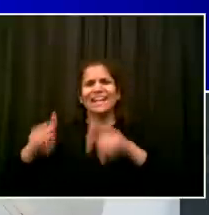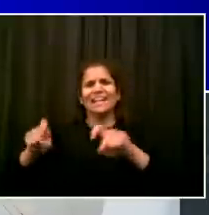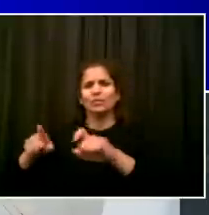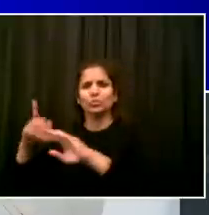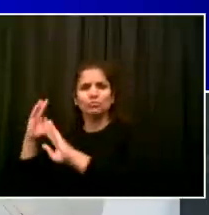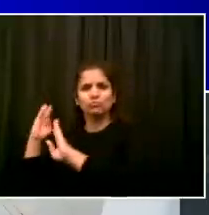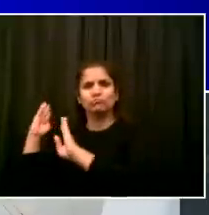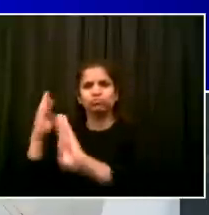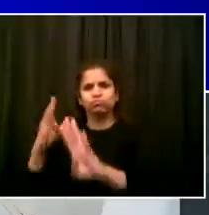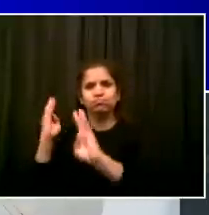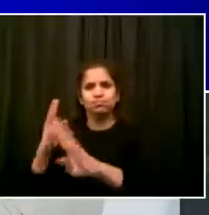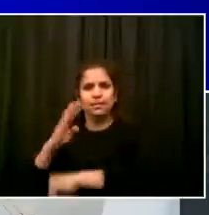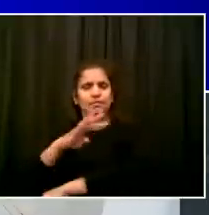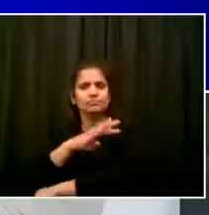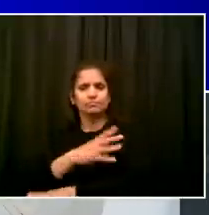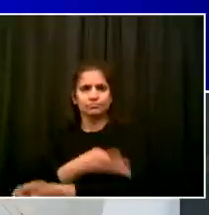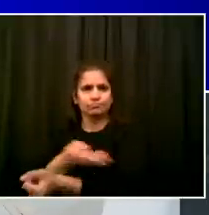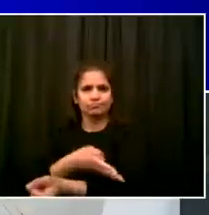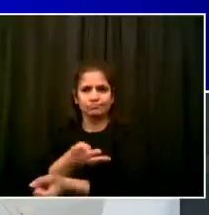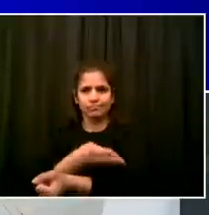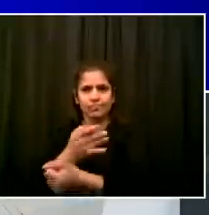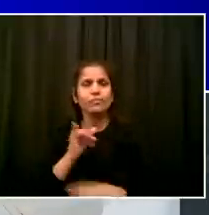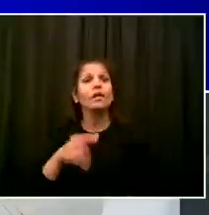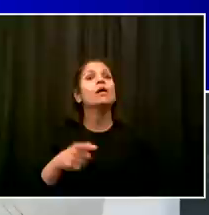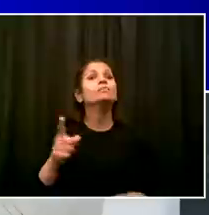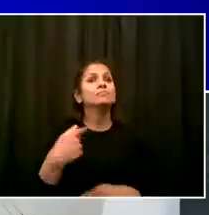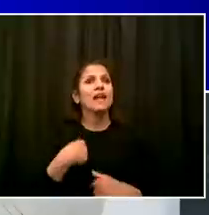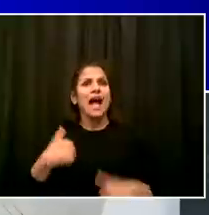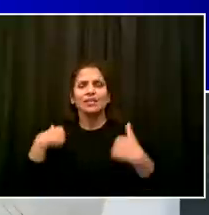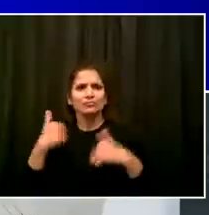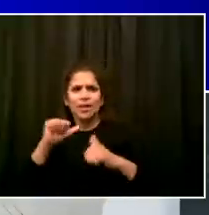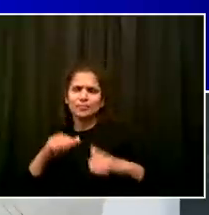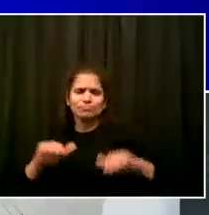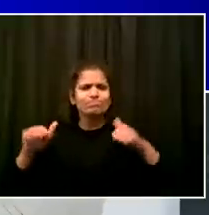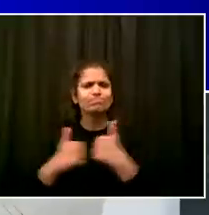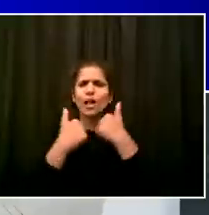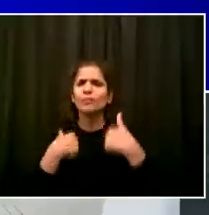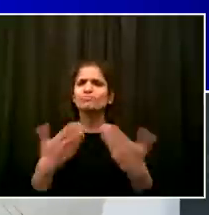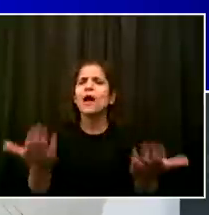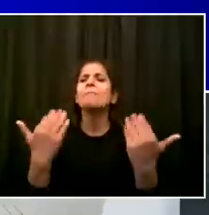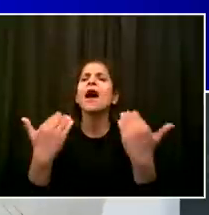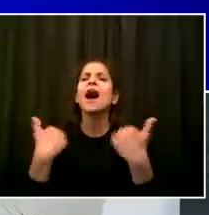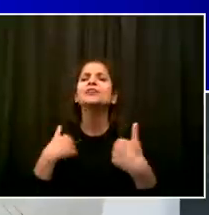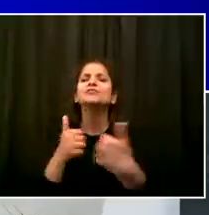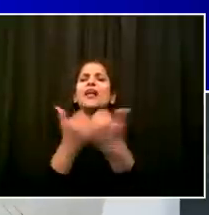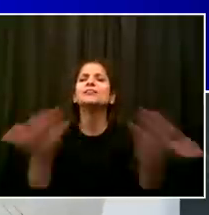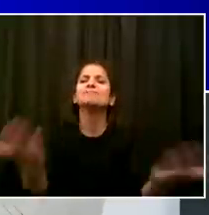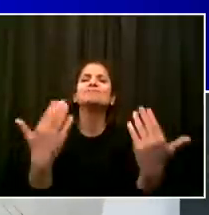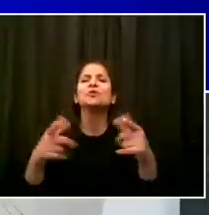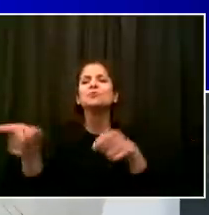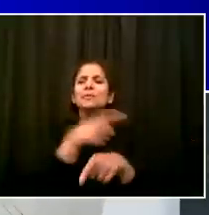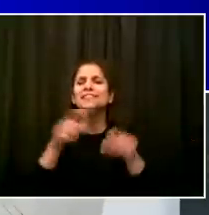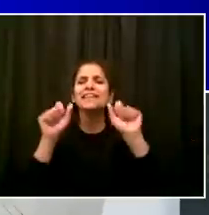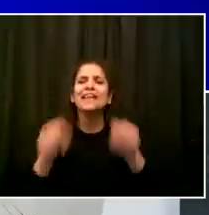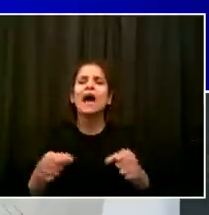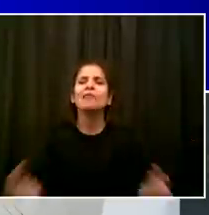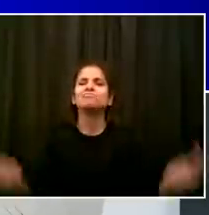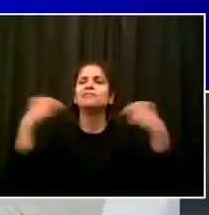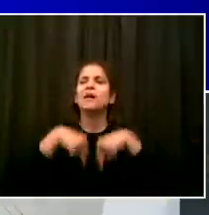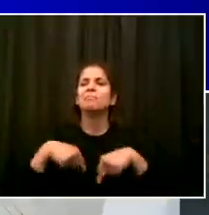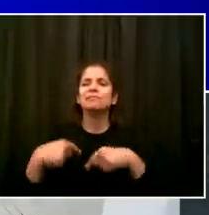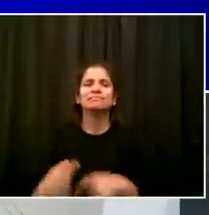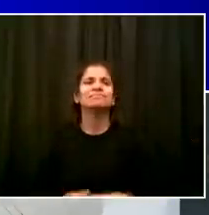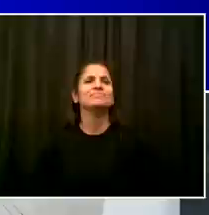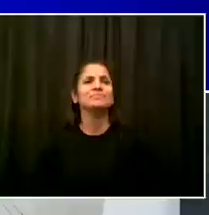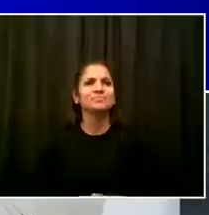people want to contribute. Again, this is essential. This is a reason to go outside and travel to get to one of these locations. Shirley and I went in